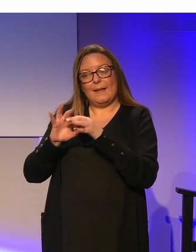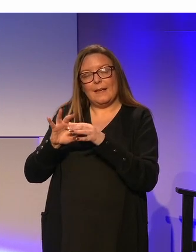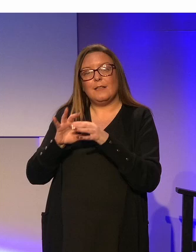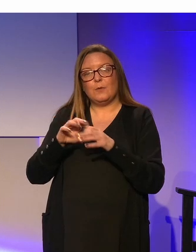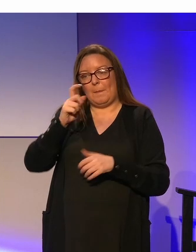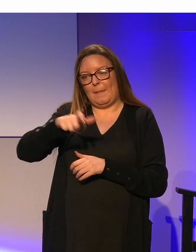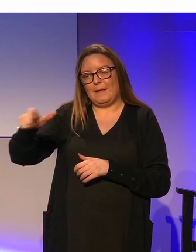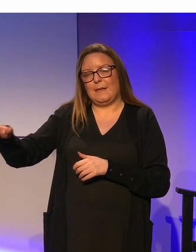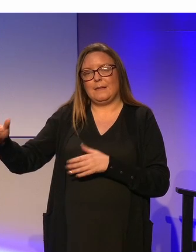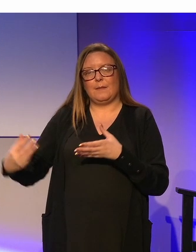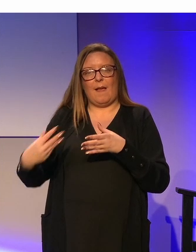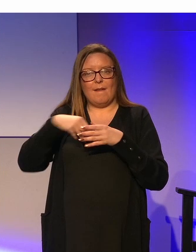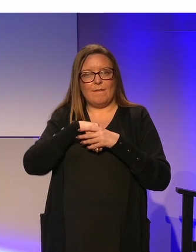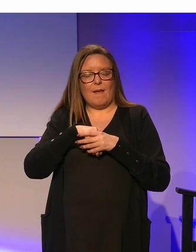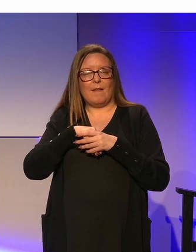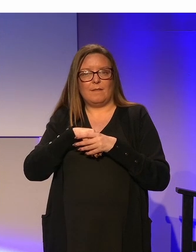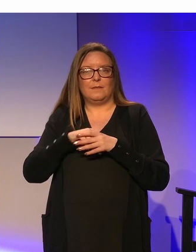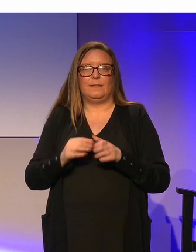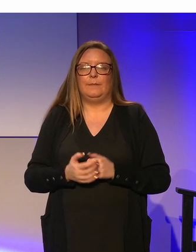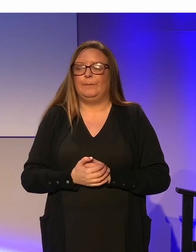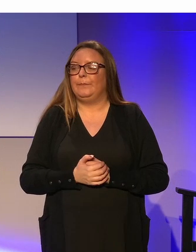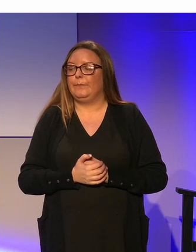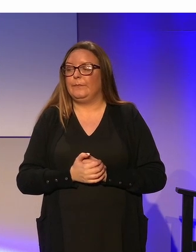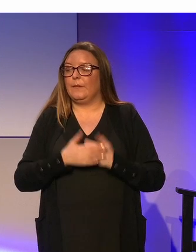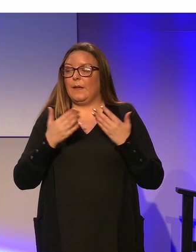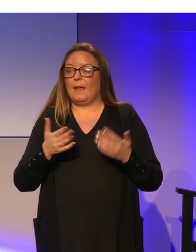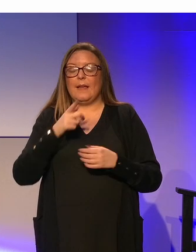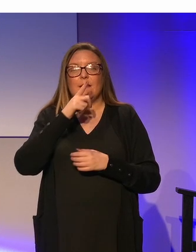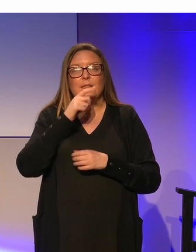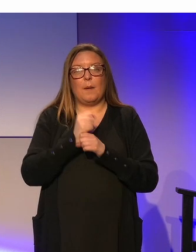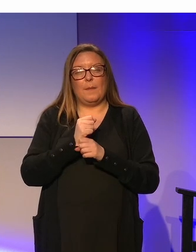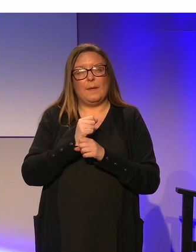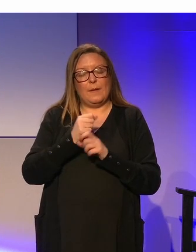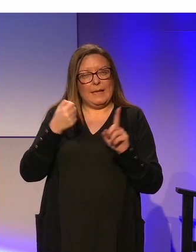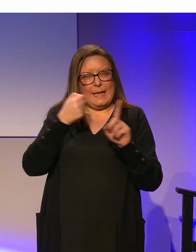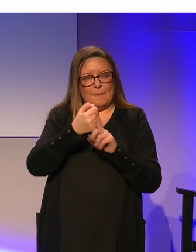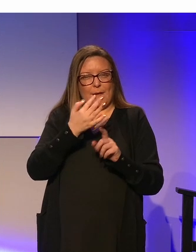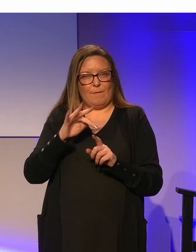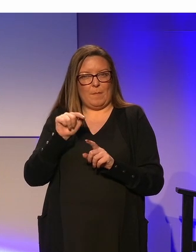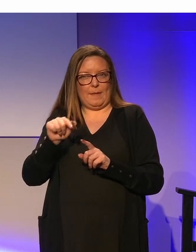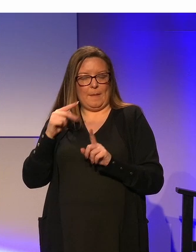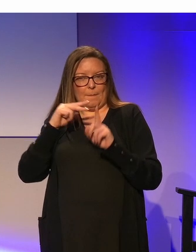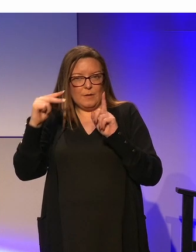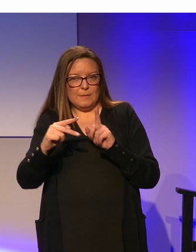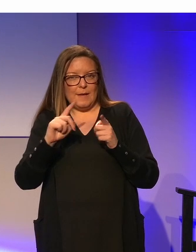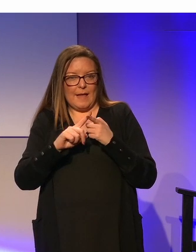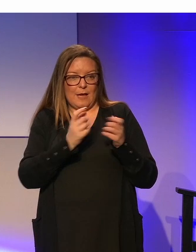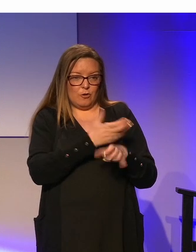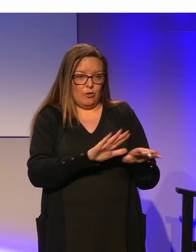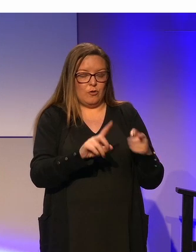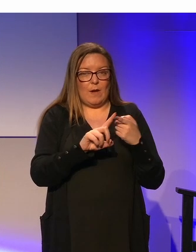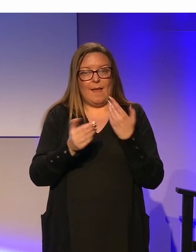participants. Thanks, Deb. So just to look at the impact from that perspective of children and young people, we